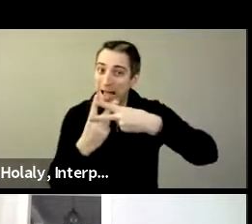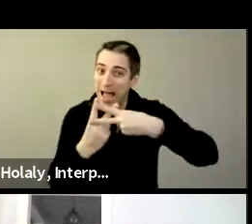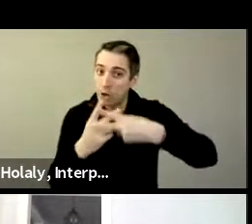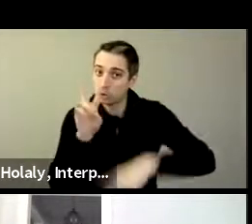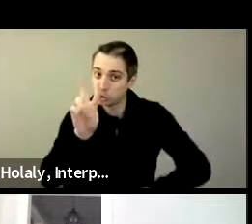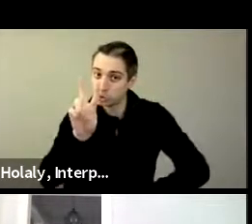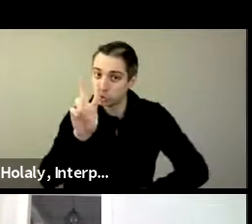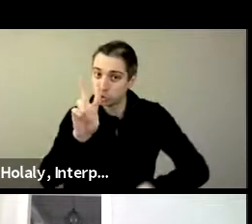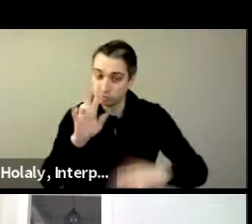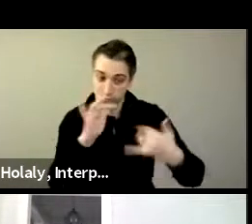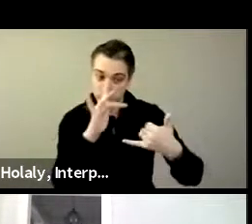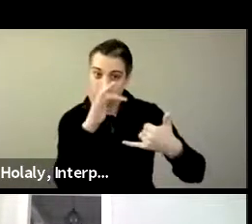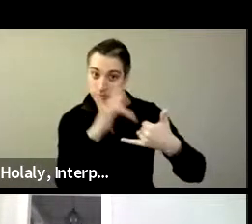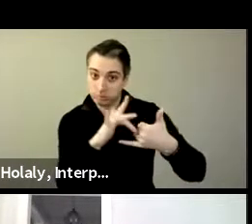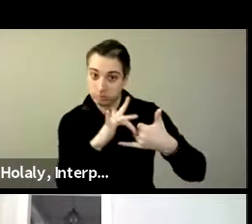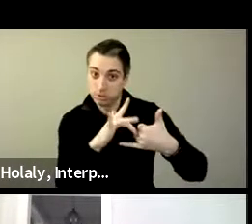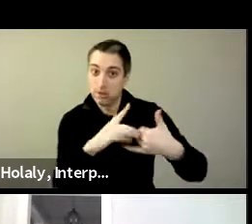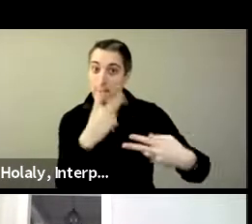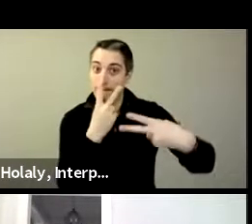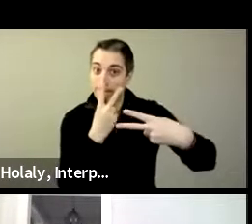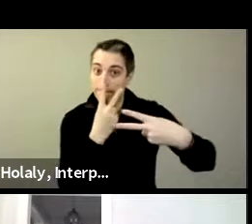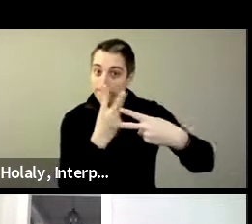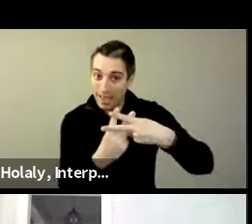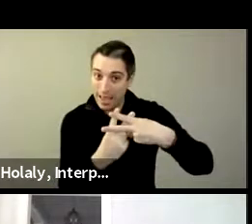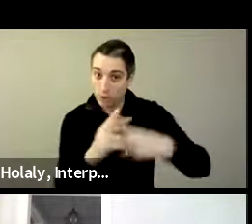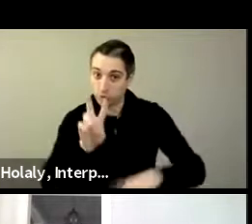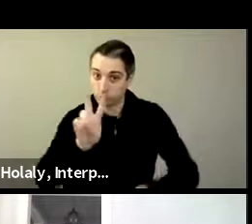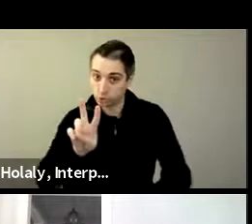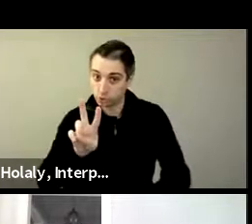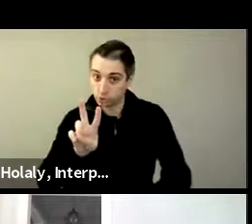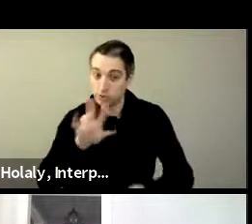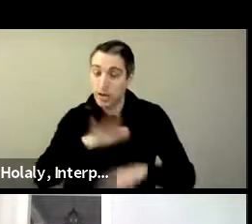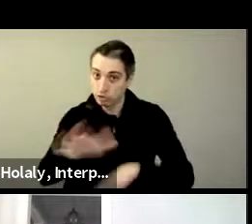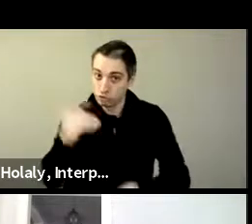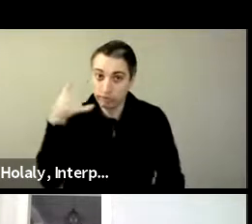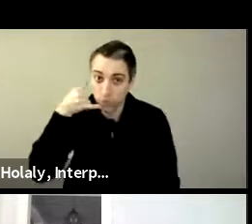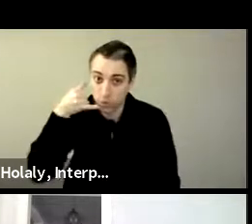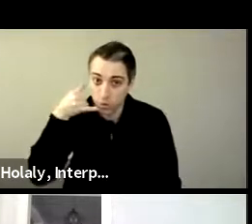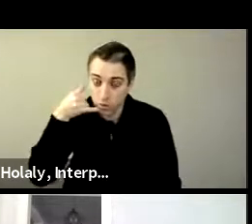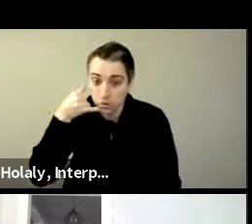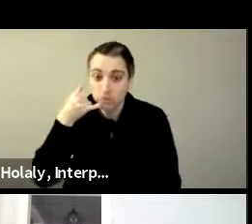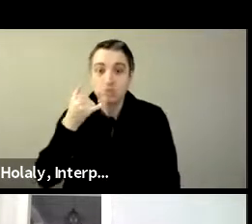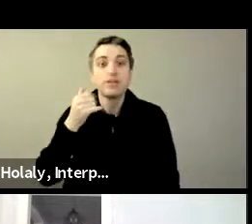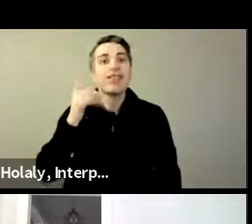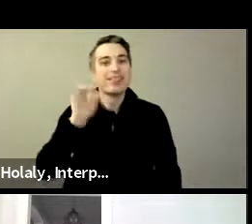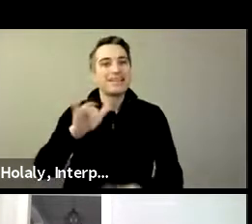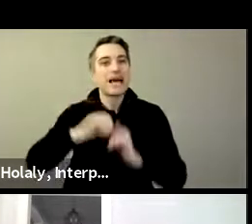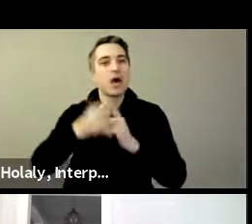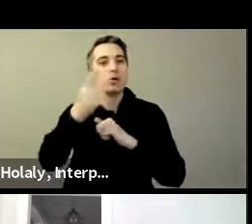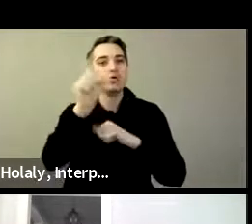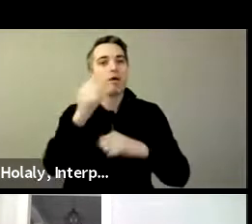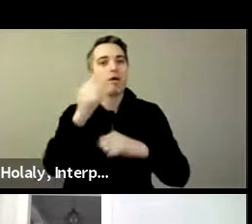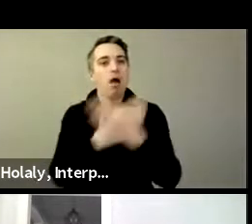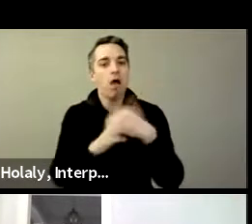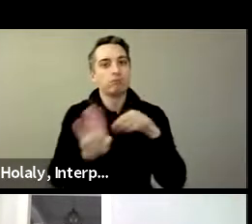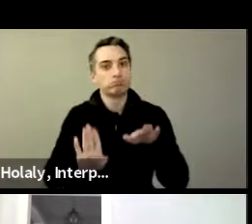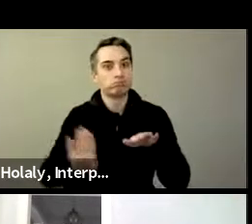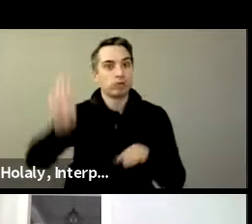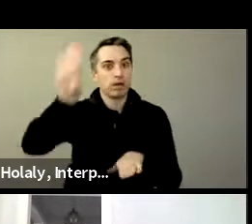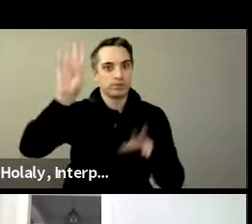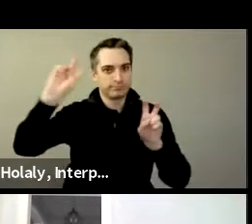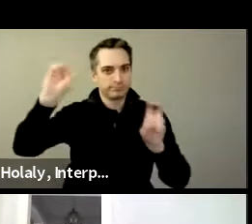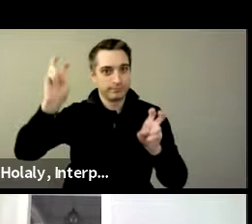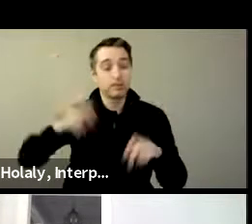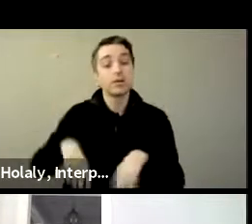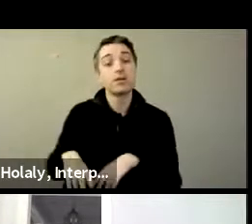mobile device. So remember, it is #2 if you are on your phone to raise and lower your hands. MDCR staff will